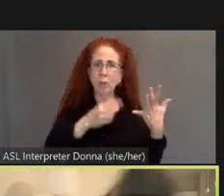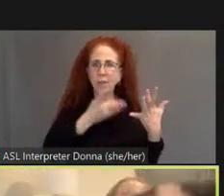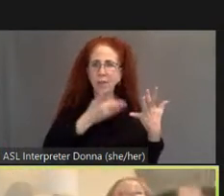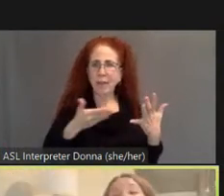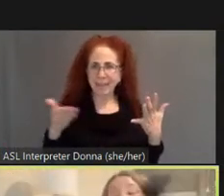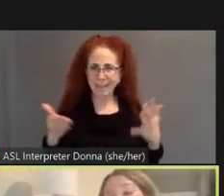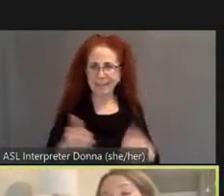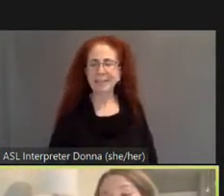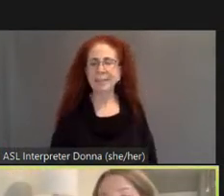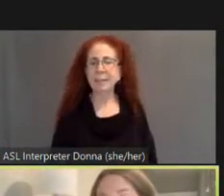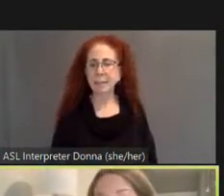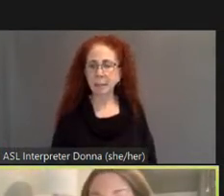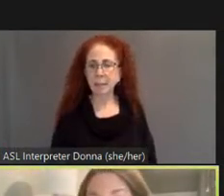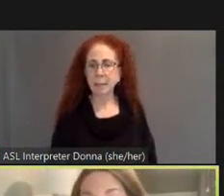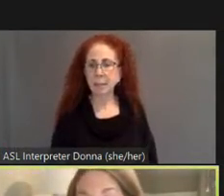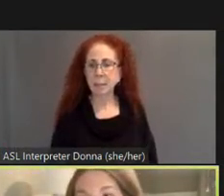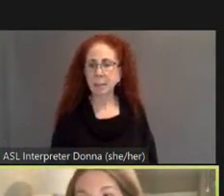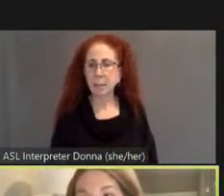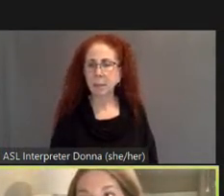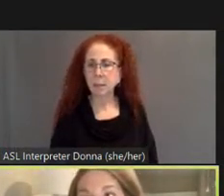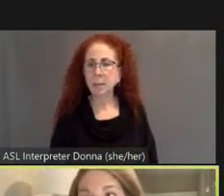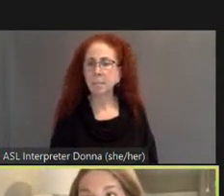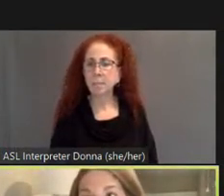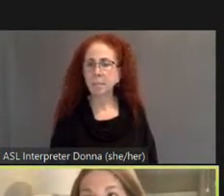piece, what is